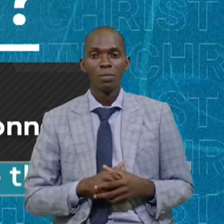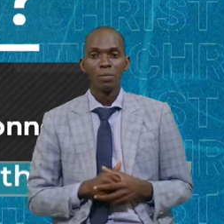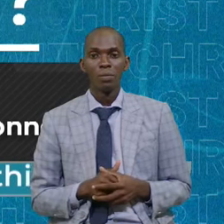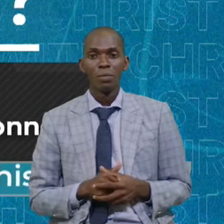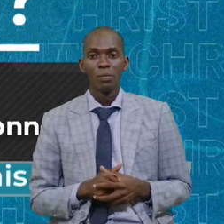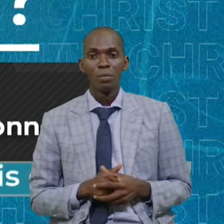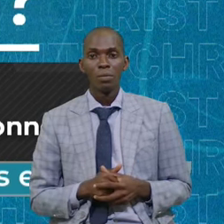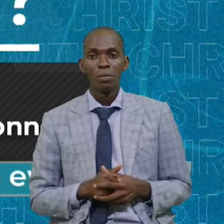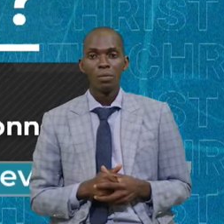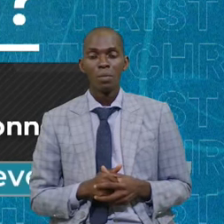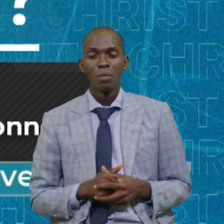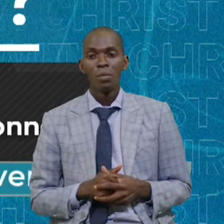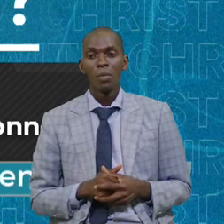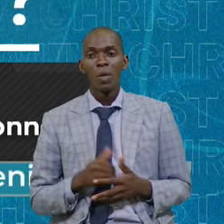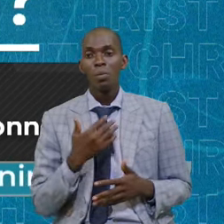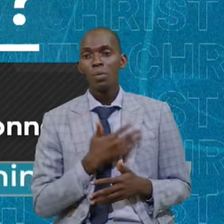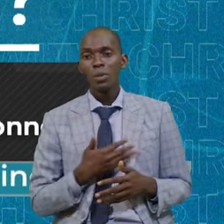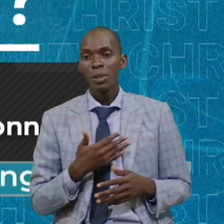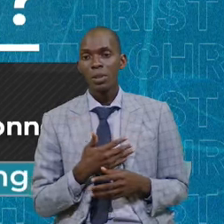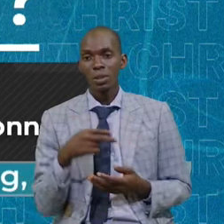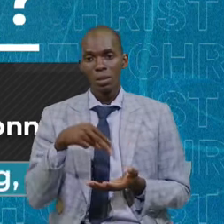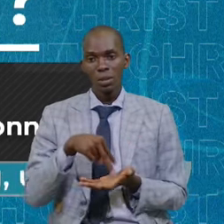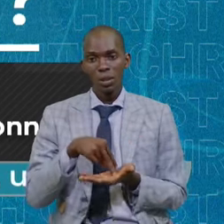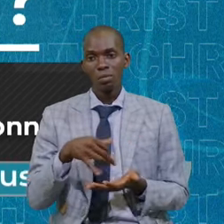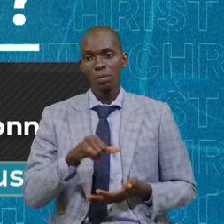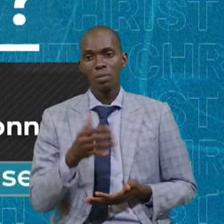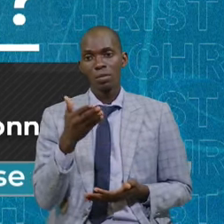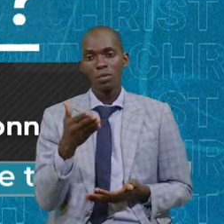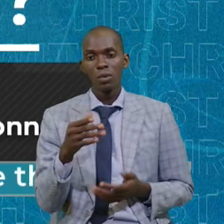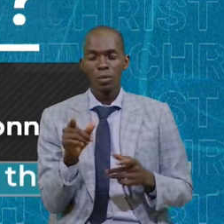Please keep on standing while they are coming to you.